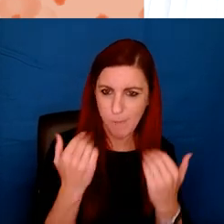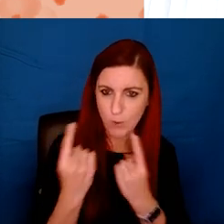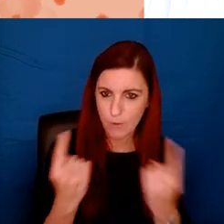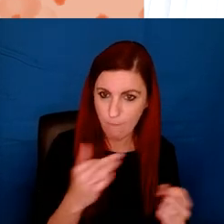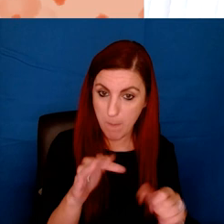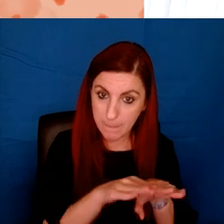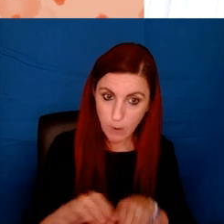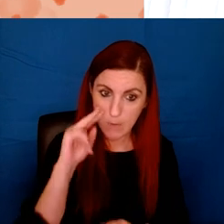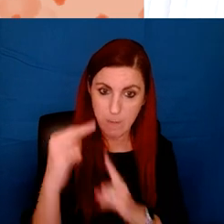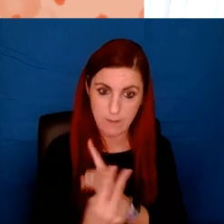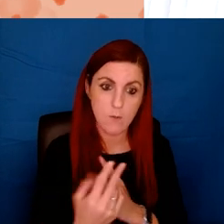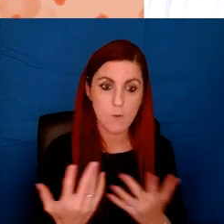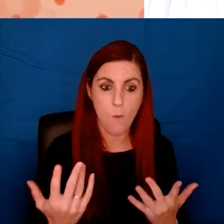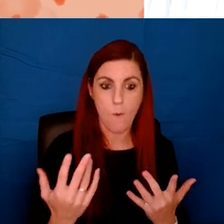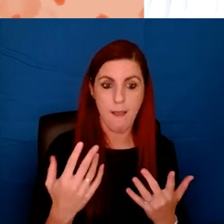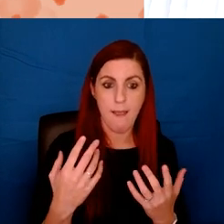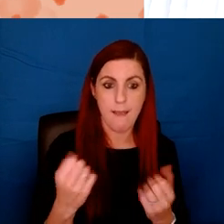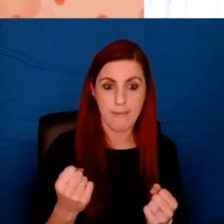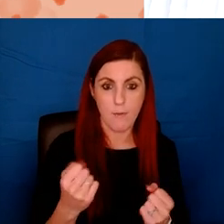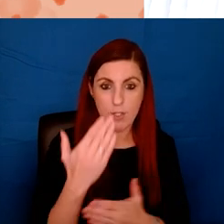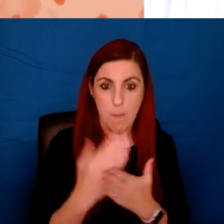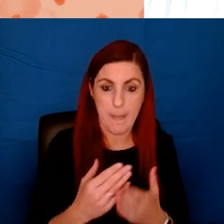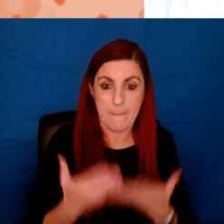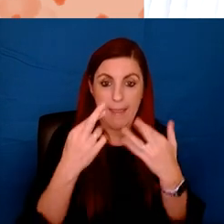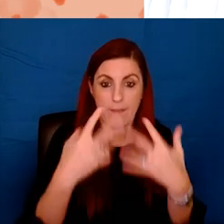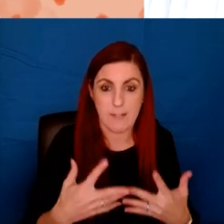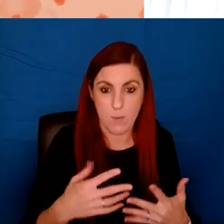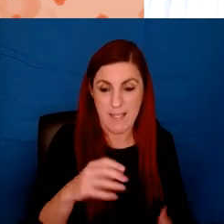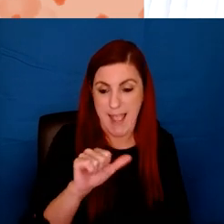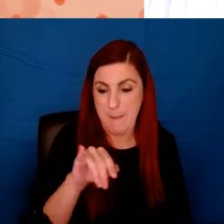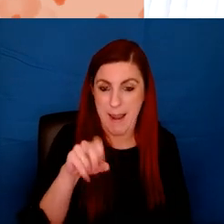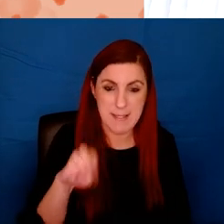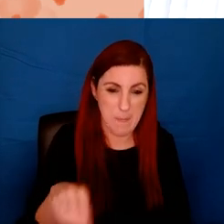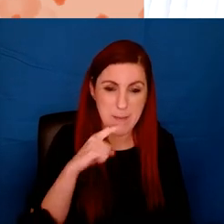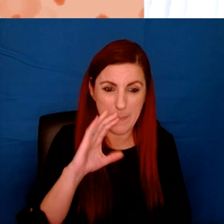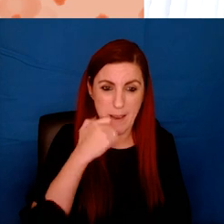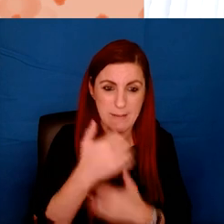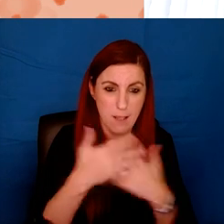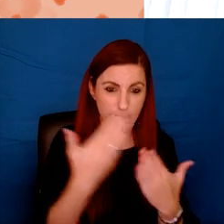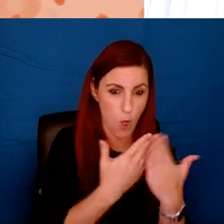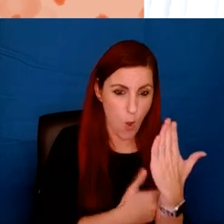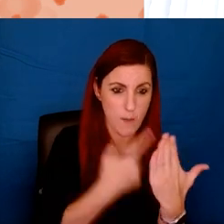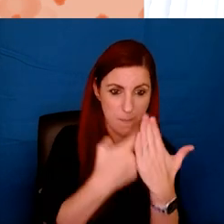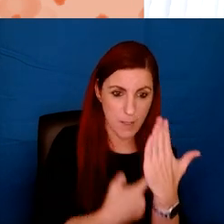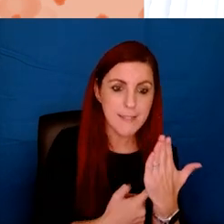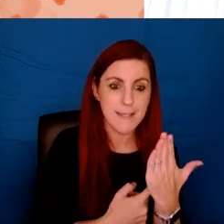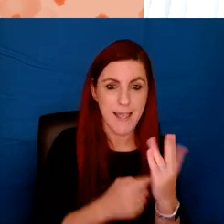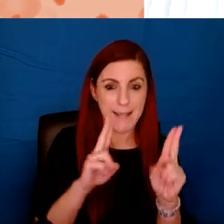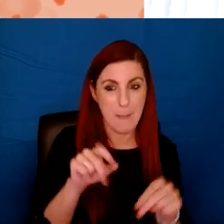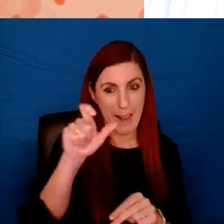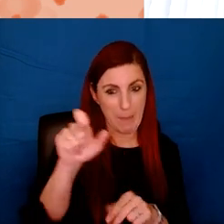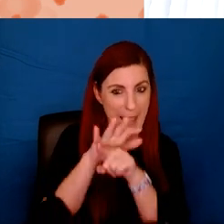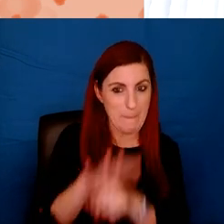you. So yeah, those sorts of, they're the big findings, I suppose. Ableism, the fact that laws and policies can be on